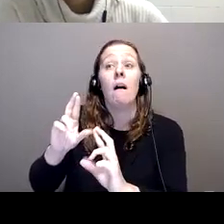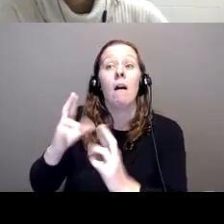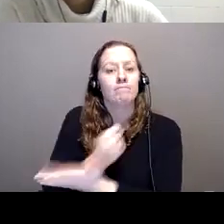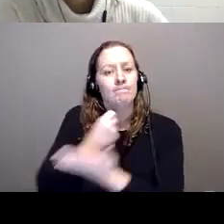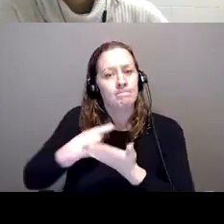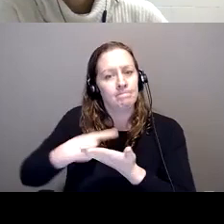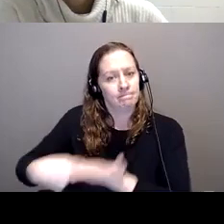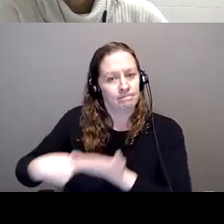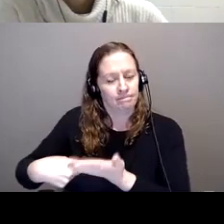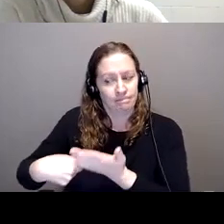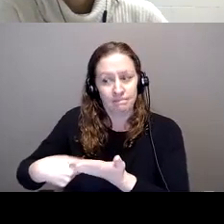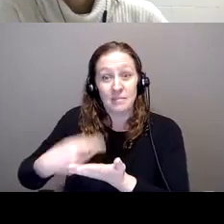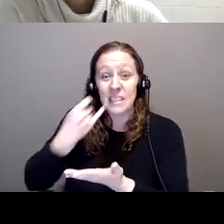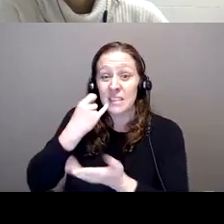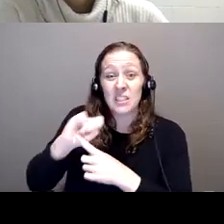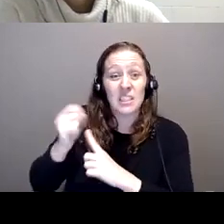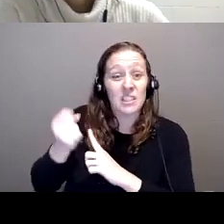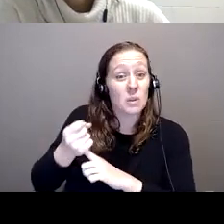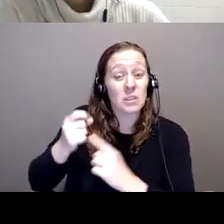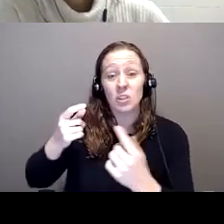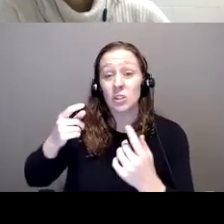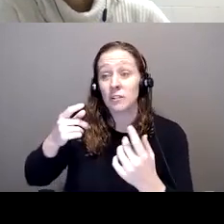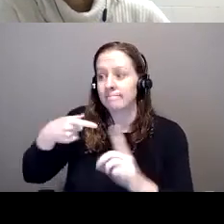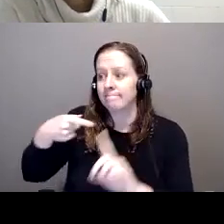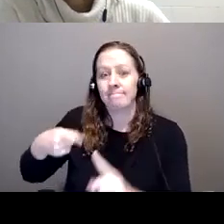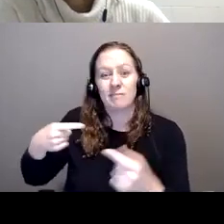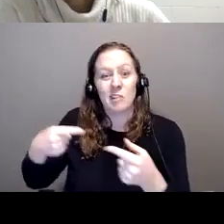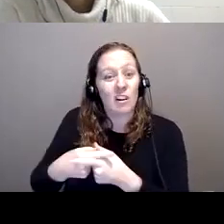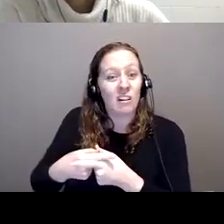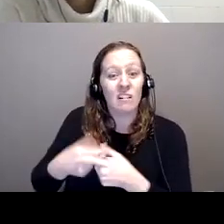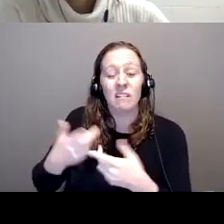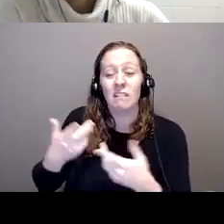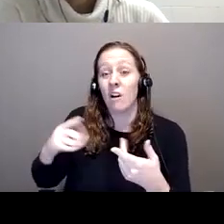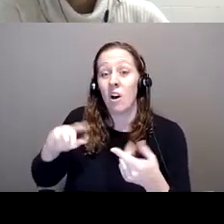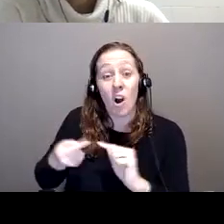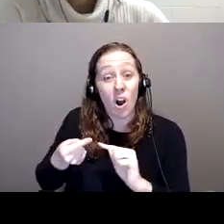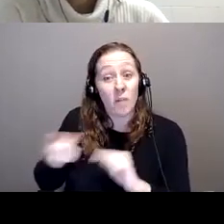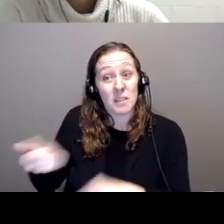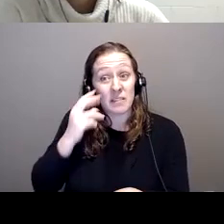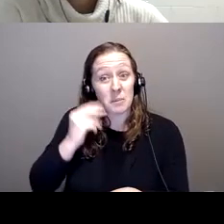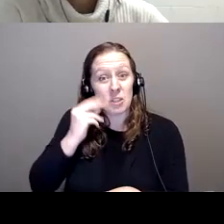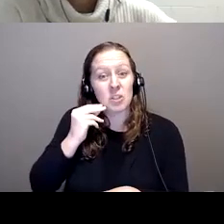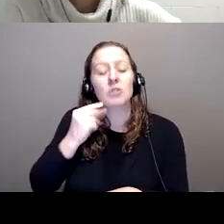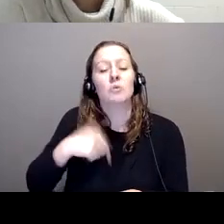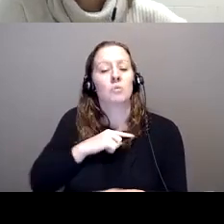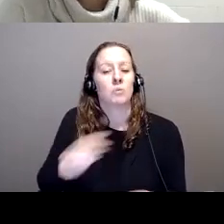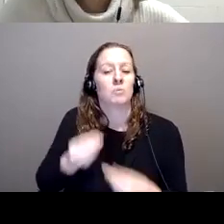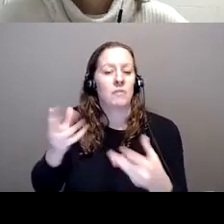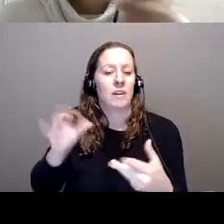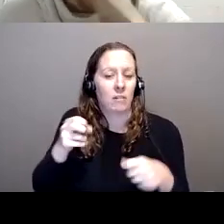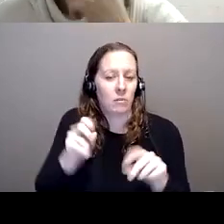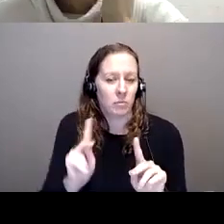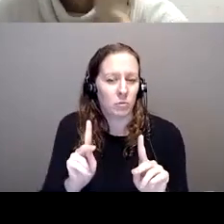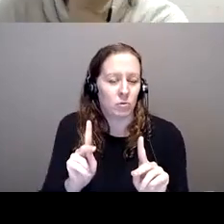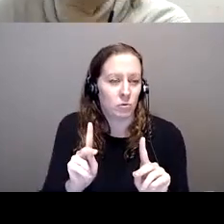to address situations of harm and conflict that they are going through. It's very important that they